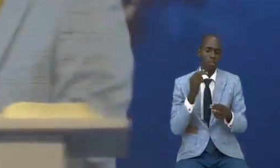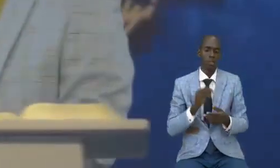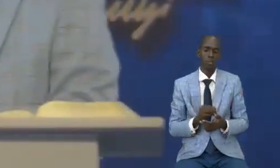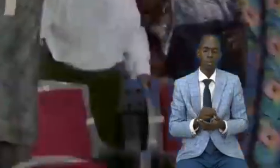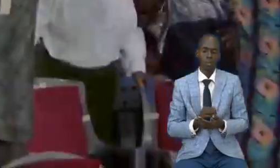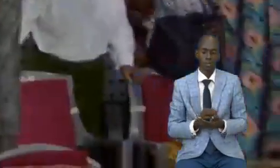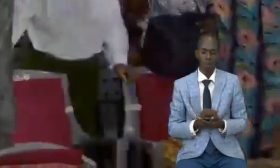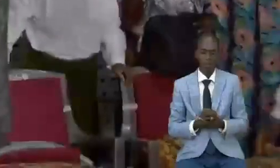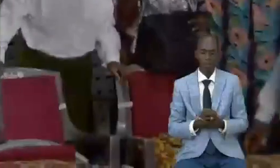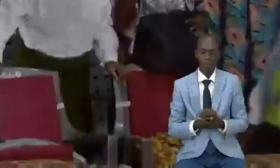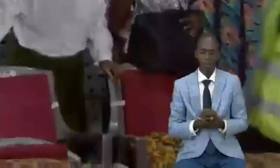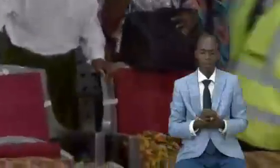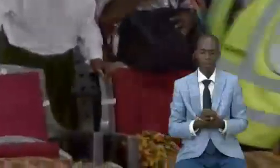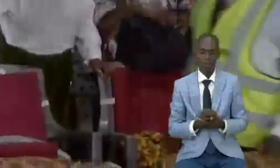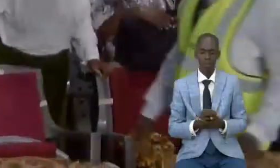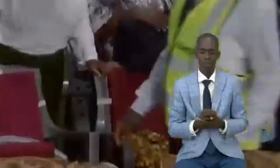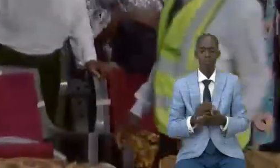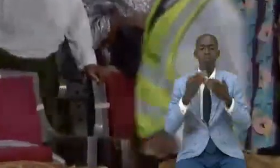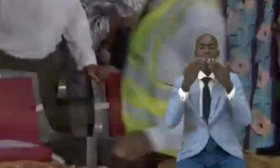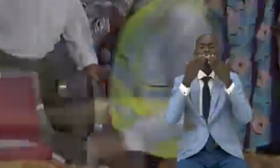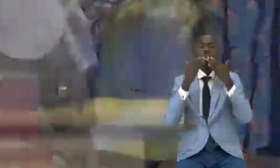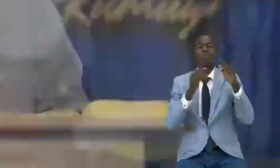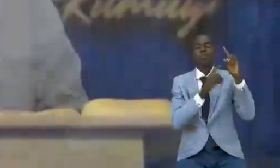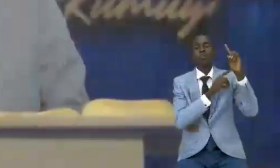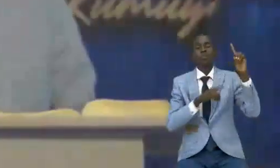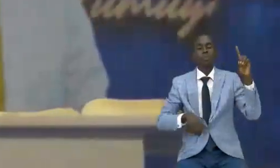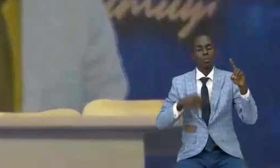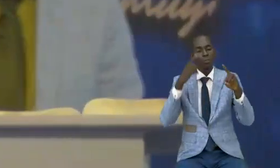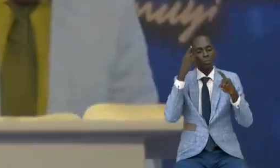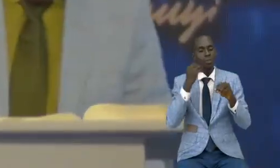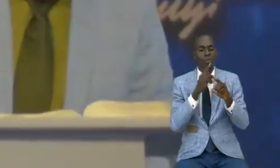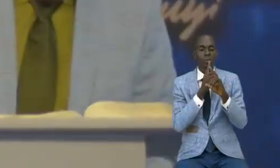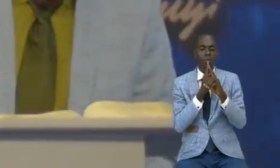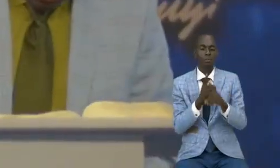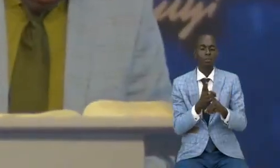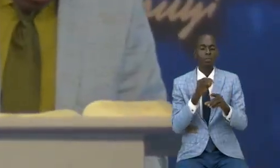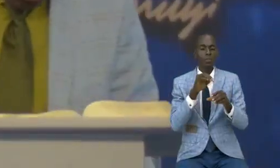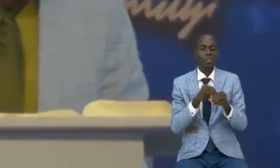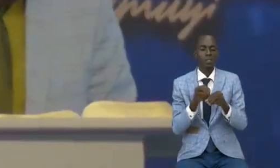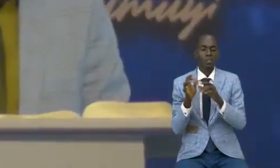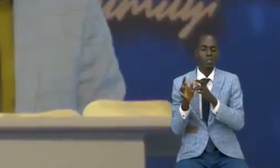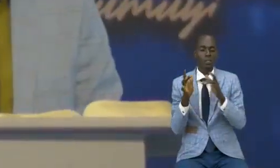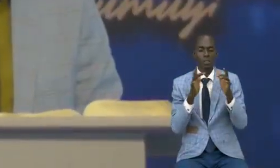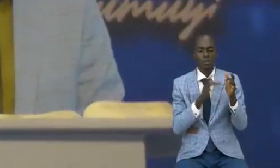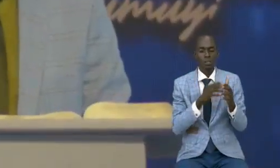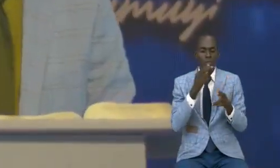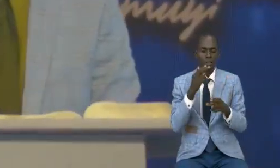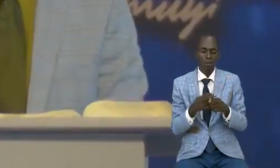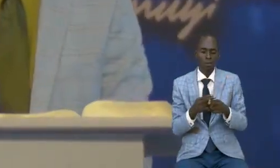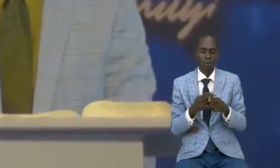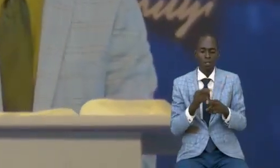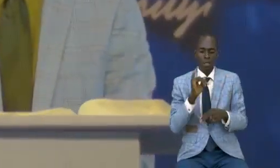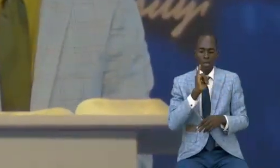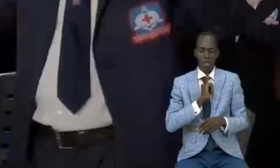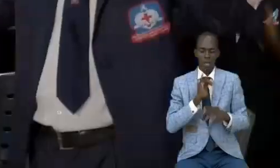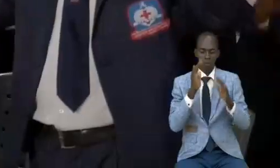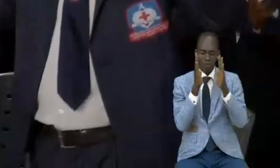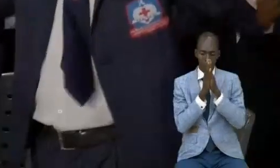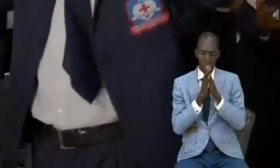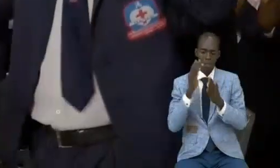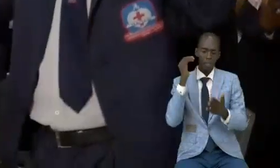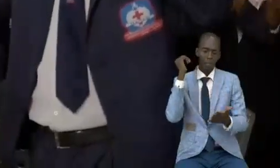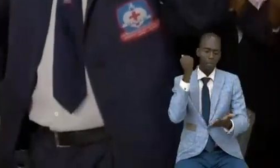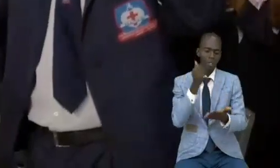name. Thank you, Lord, for the answer. In Jesus' name I pray.